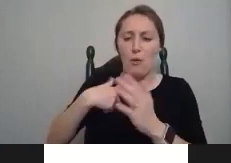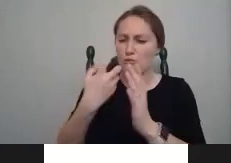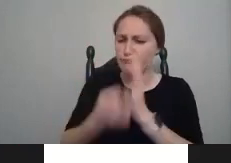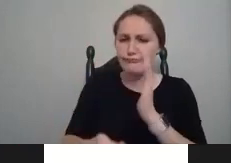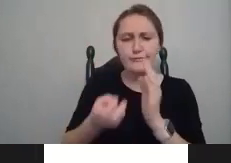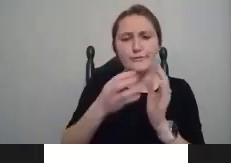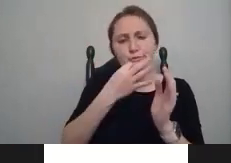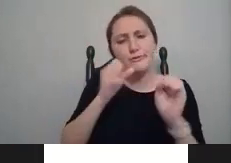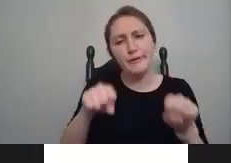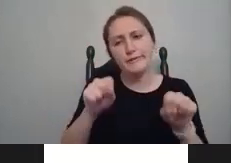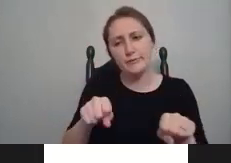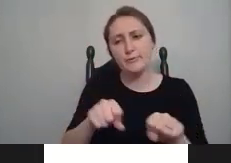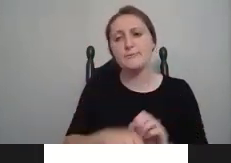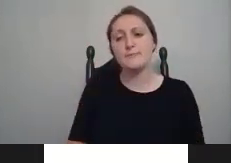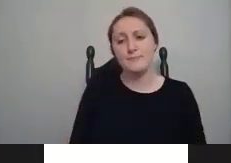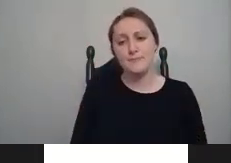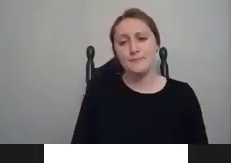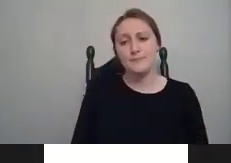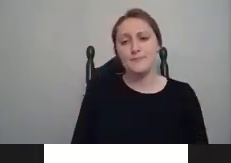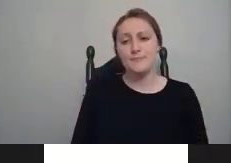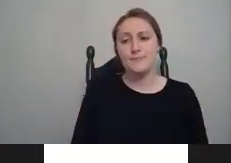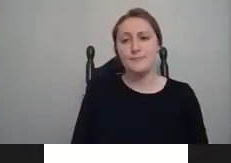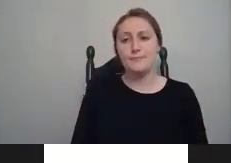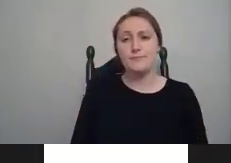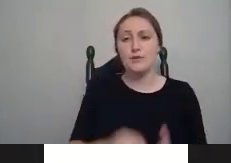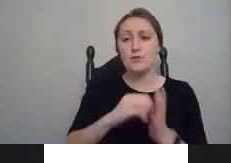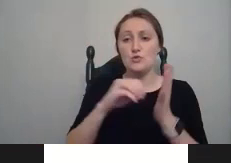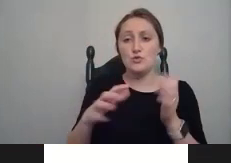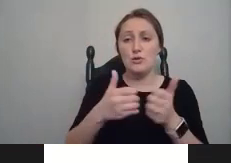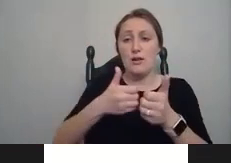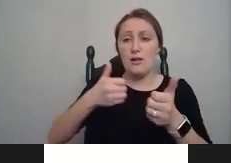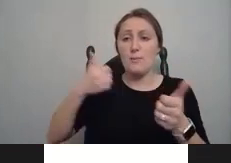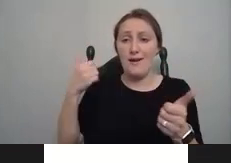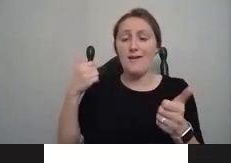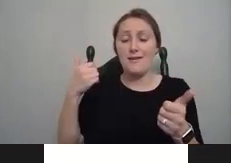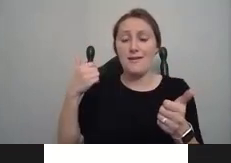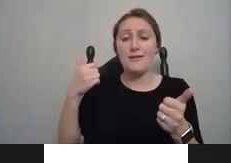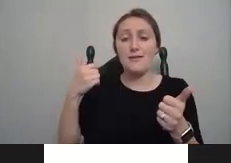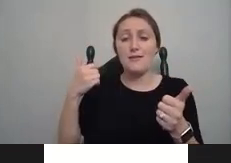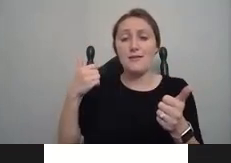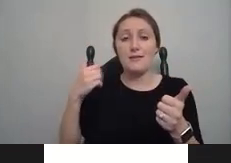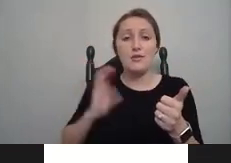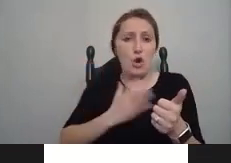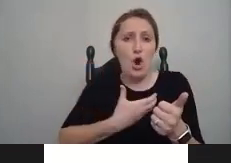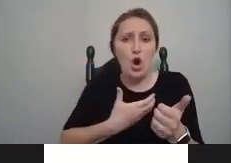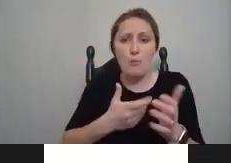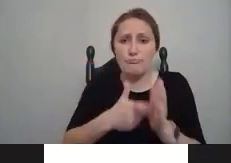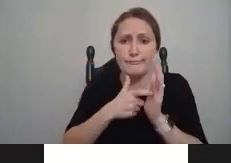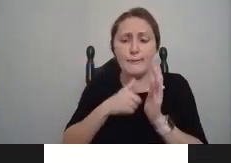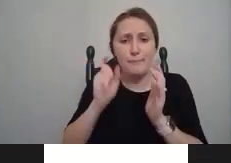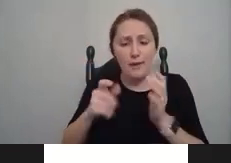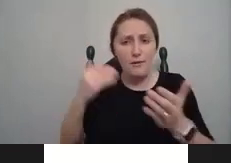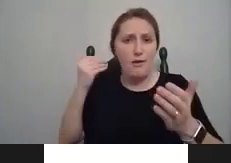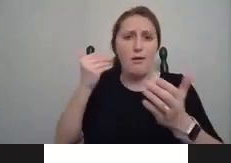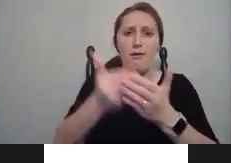because those, for the students who are behind, it's our mandate. We have to close the gap. That's the only